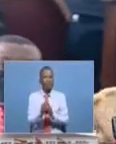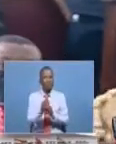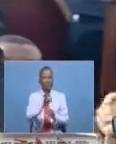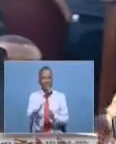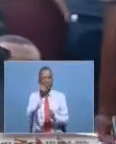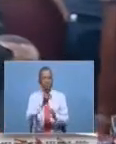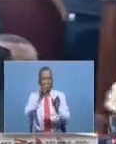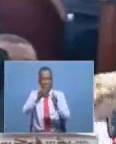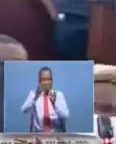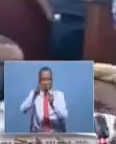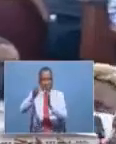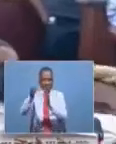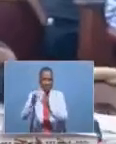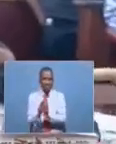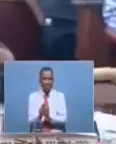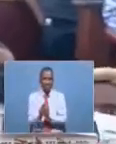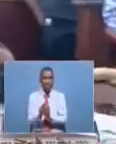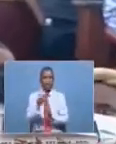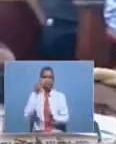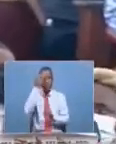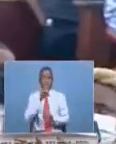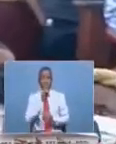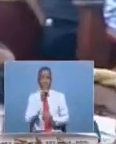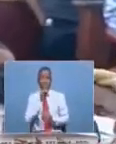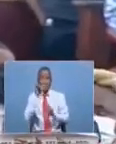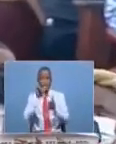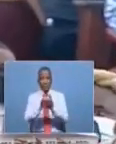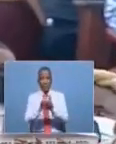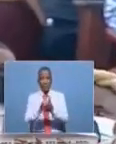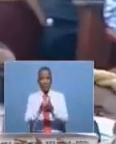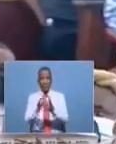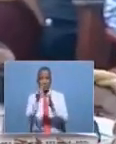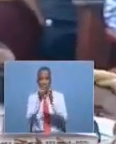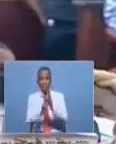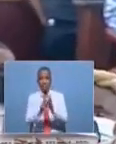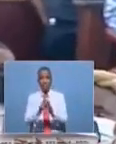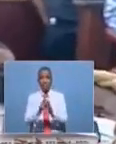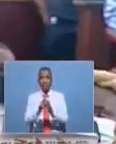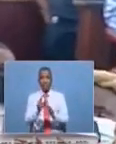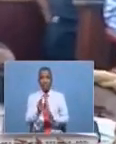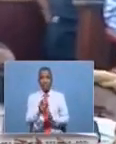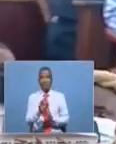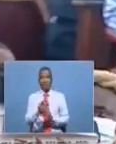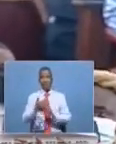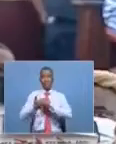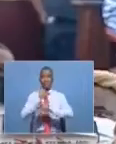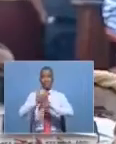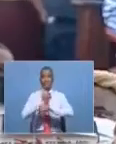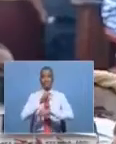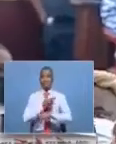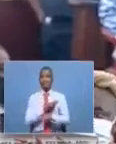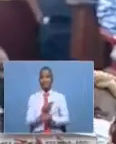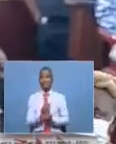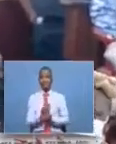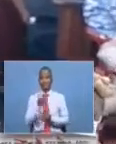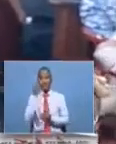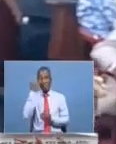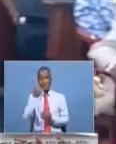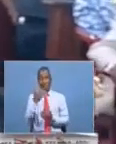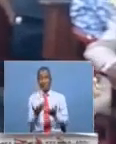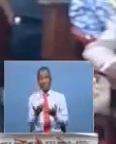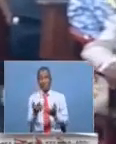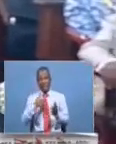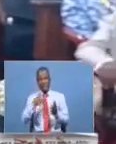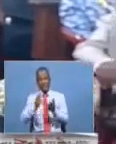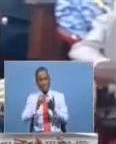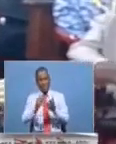taken. And my lord, you will notice that in counsel for the first, they actually accuse us of intellectual dishonesty. You may have seen that, or